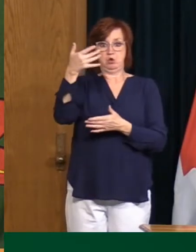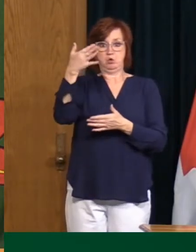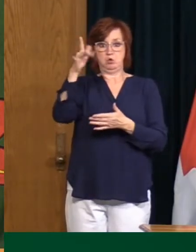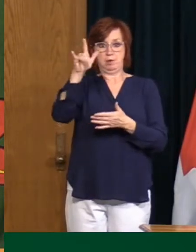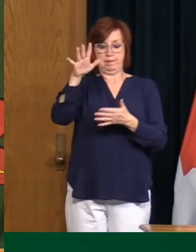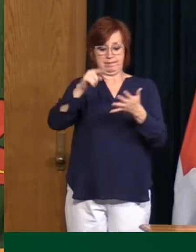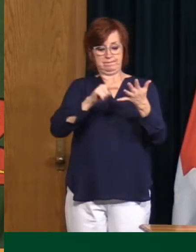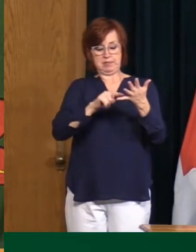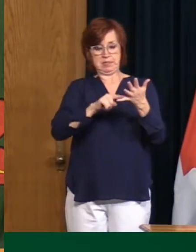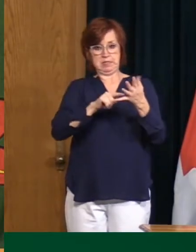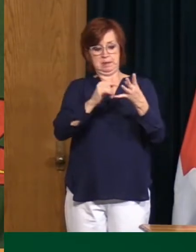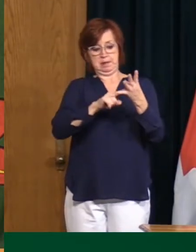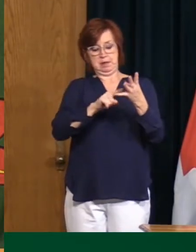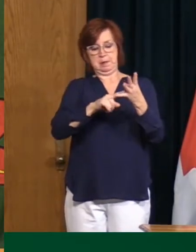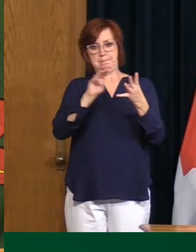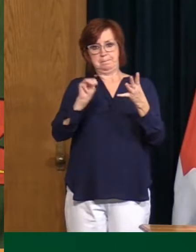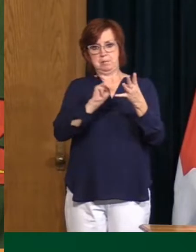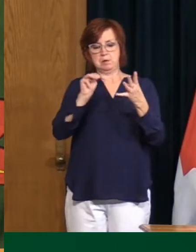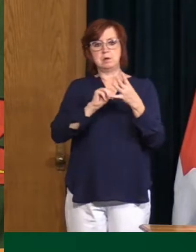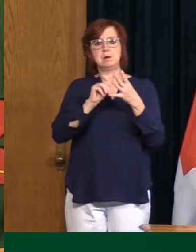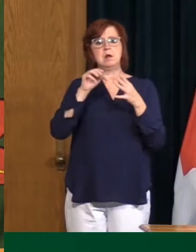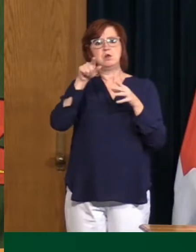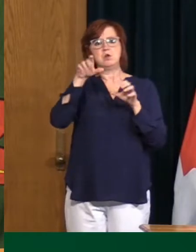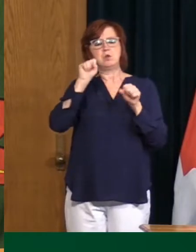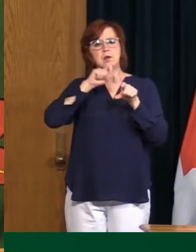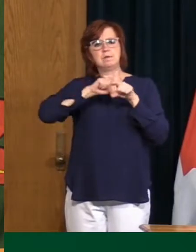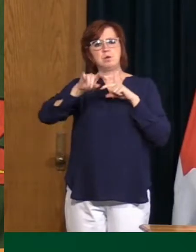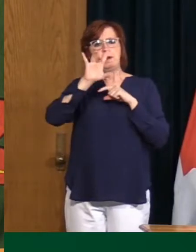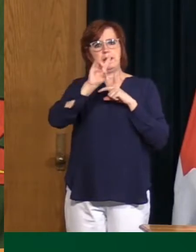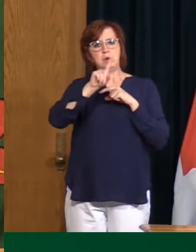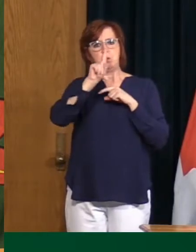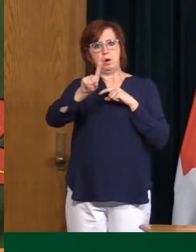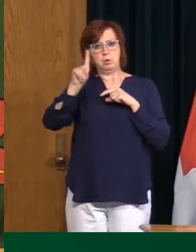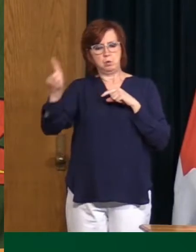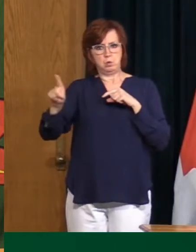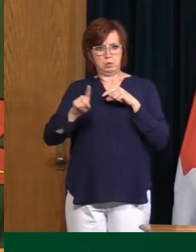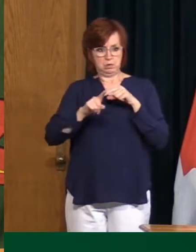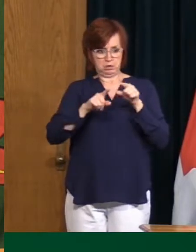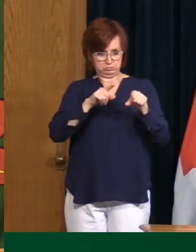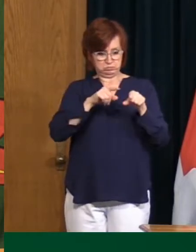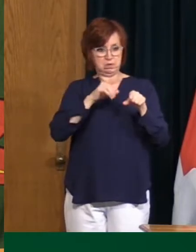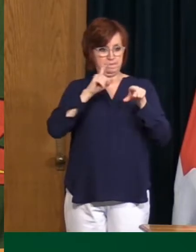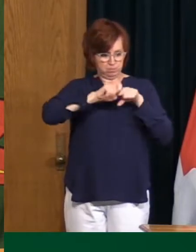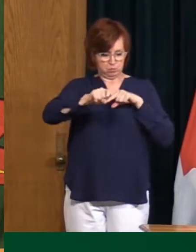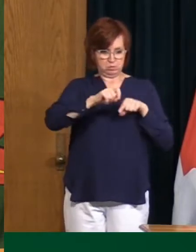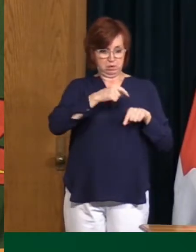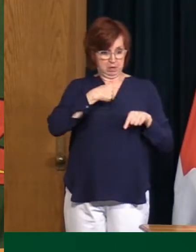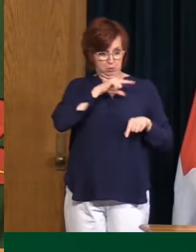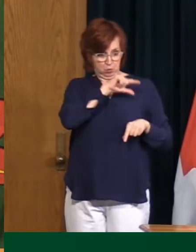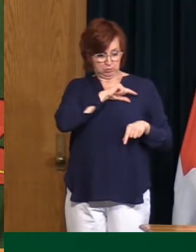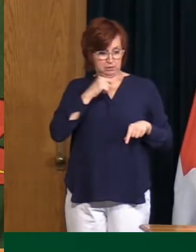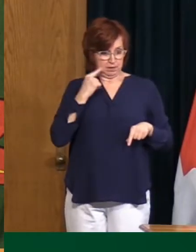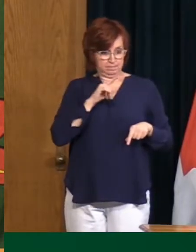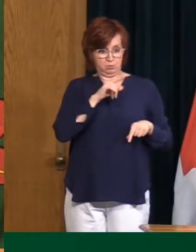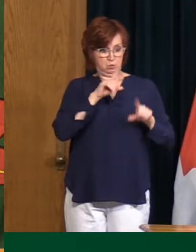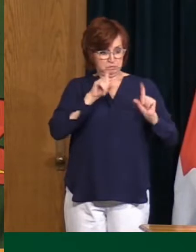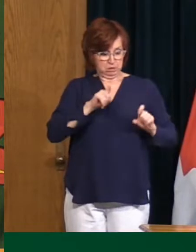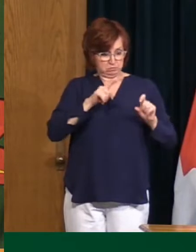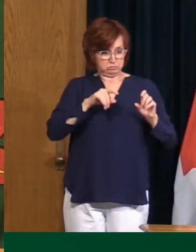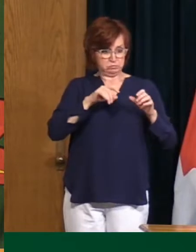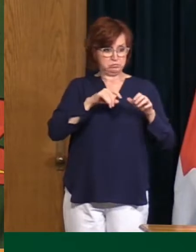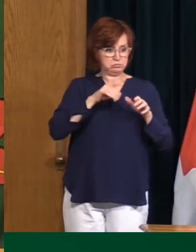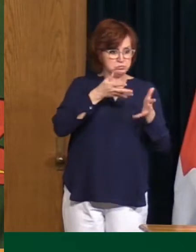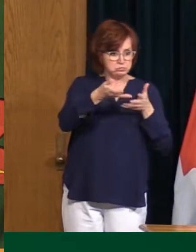Healthline 811 to determine if they can be referred for testing based on the additional expanded testing guidelines. There will still be policies